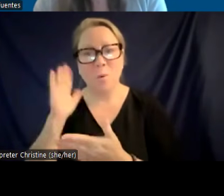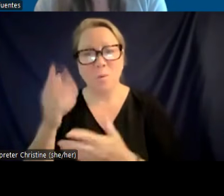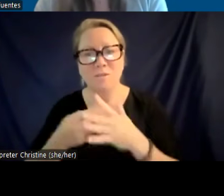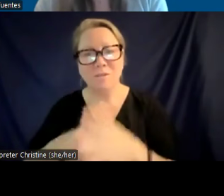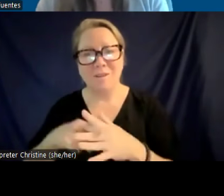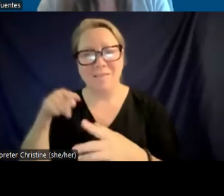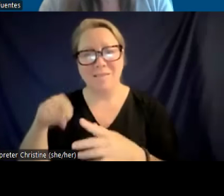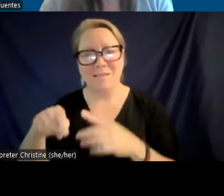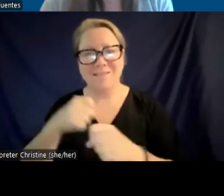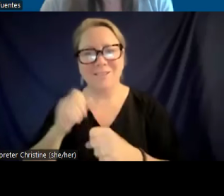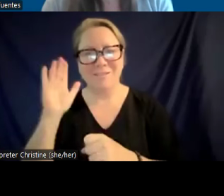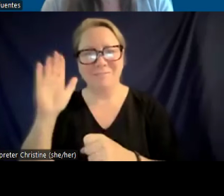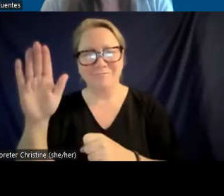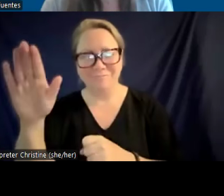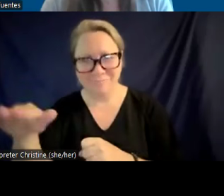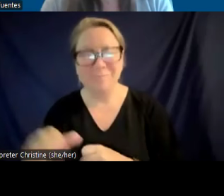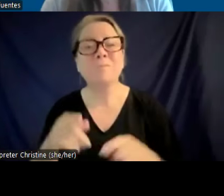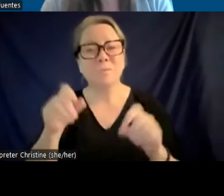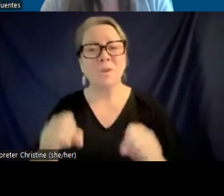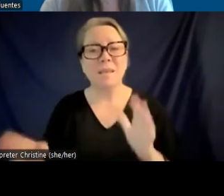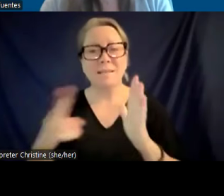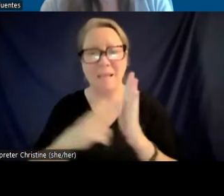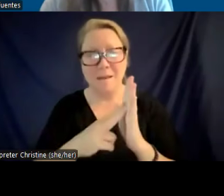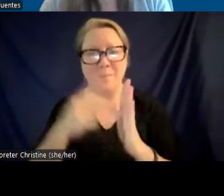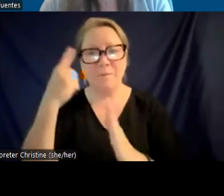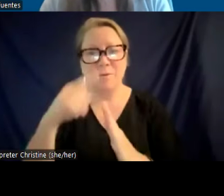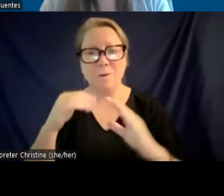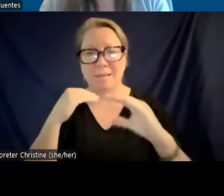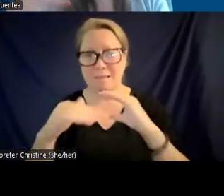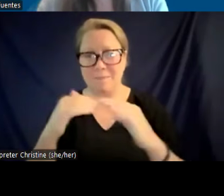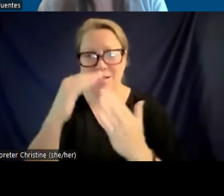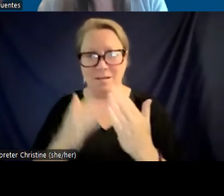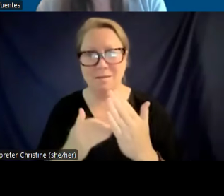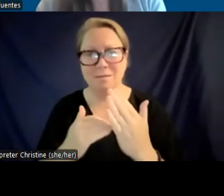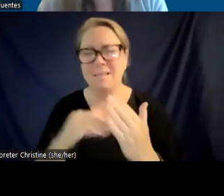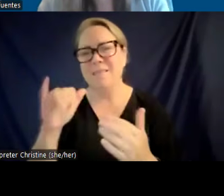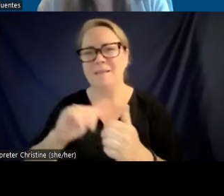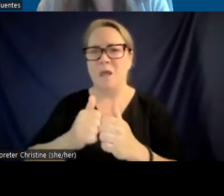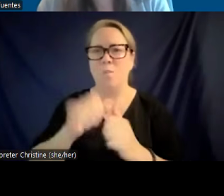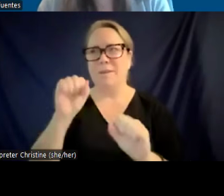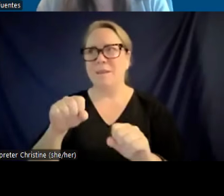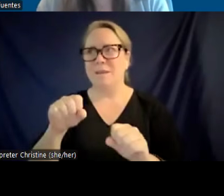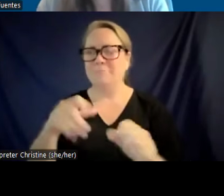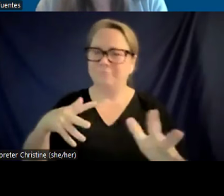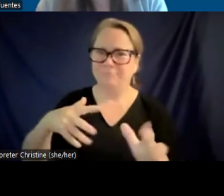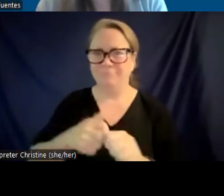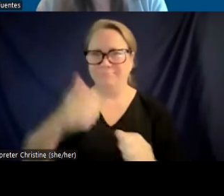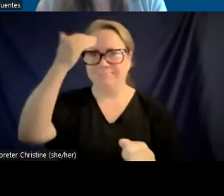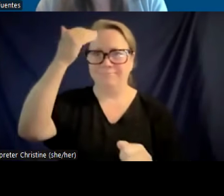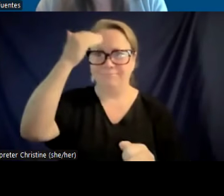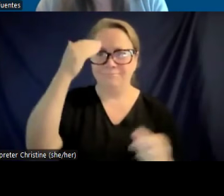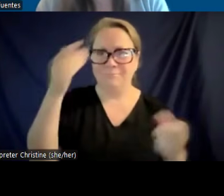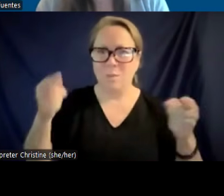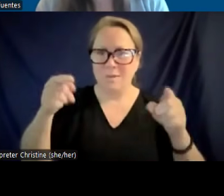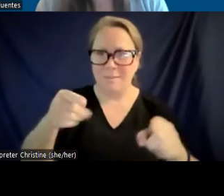this year. You can sign up for our email list, which is going to be the way to kind of stay up to date with everything that's happening